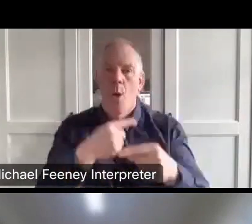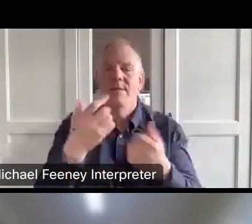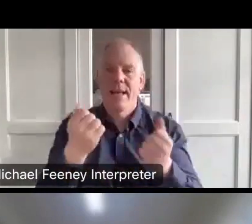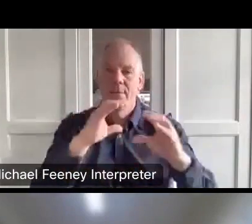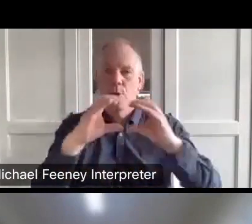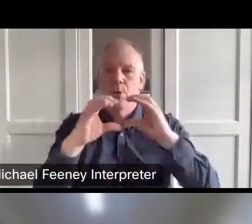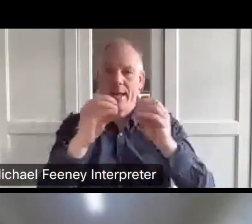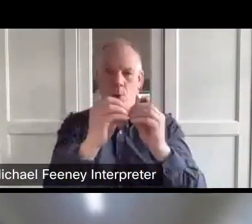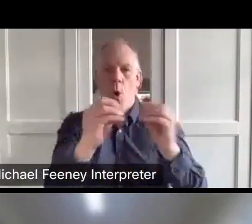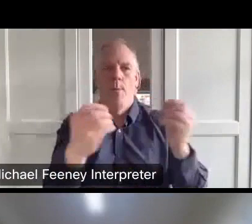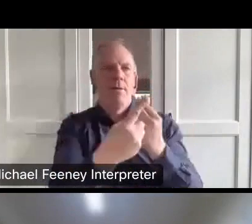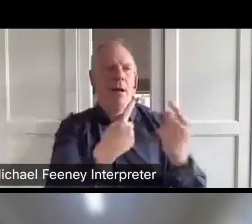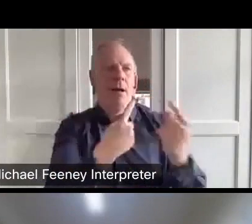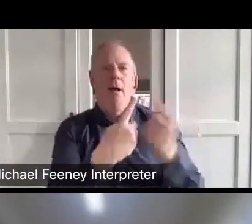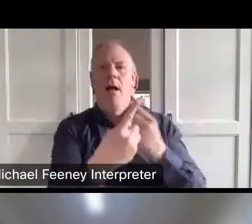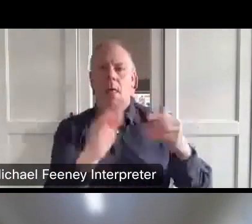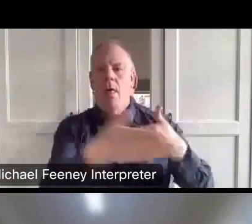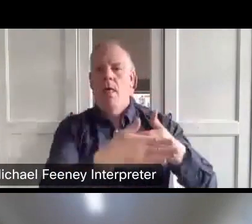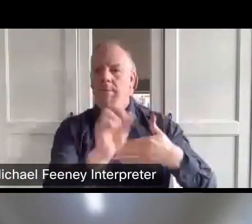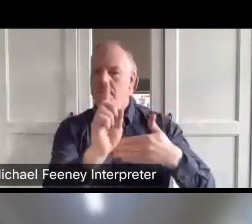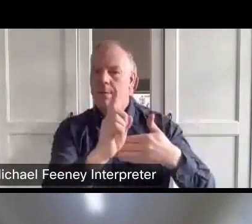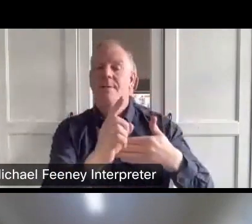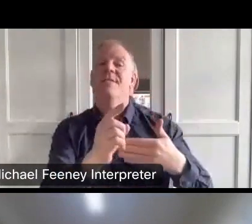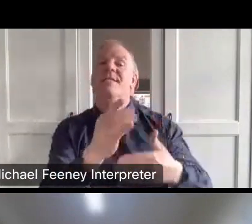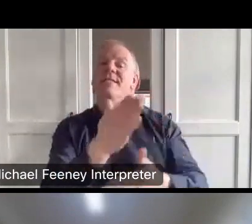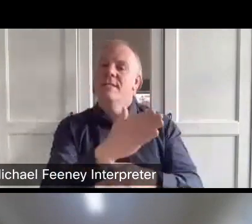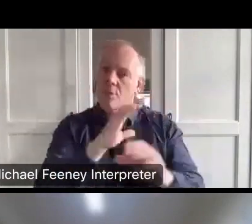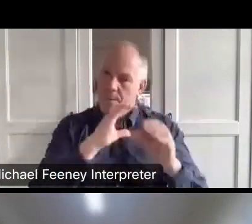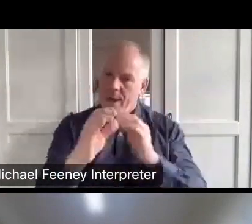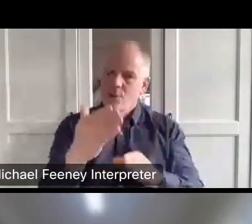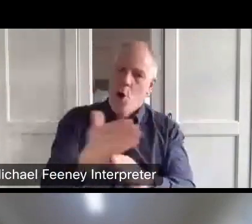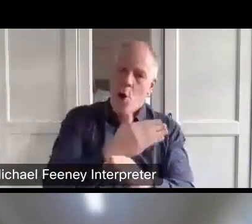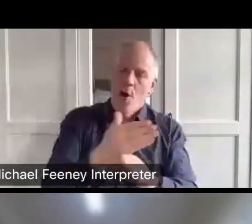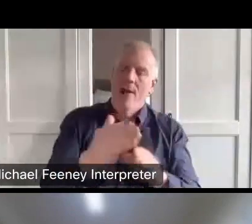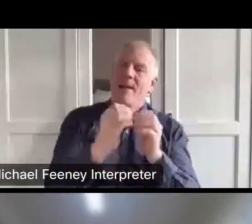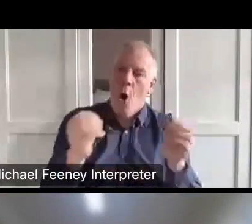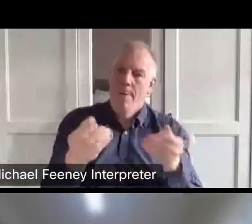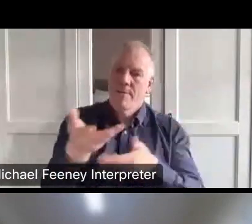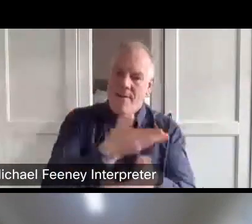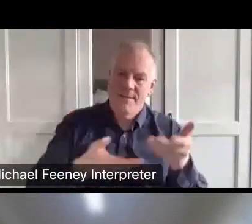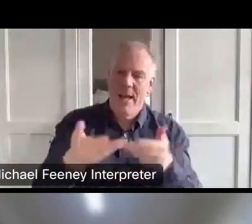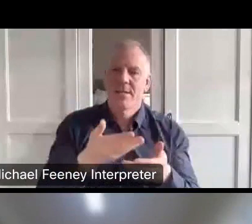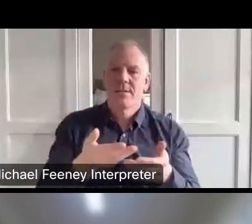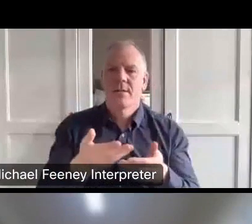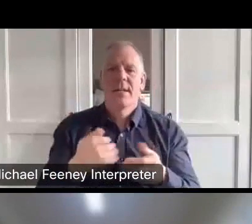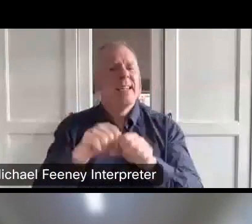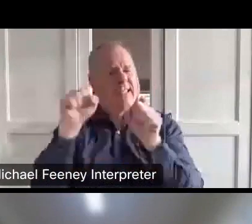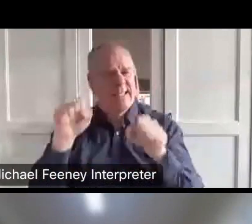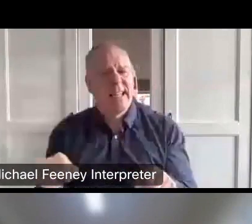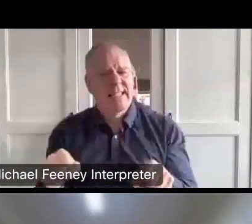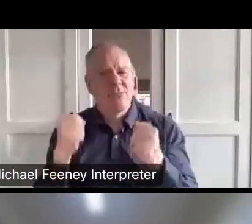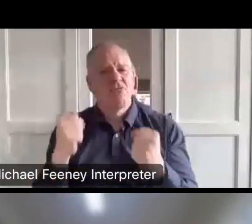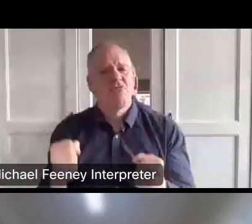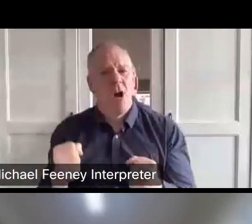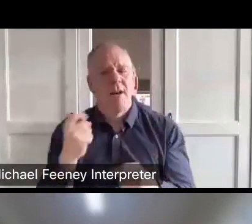open. Like, intervene early, keep the channels open. Yeah. The court system is a robust system, but it's a cruel